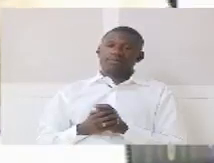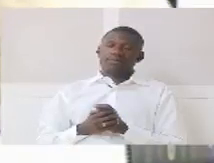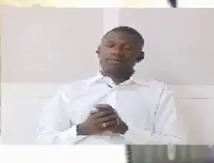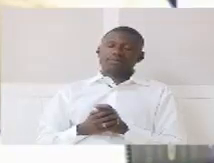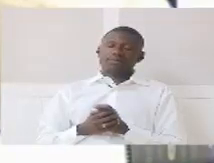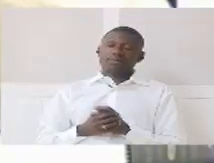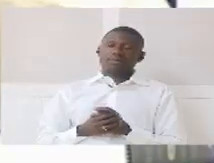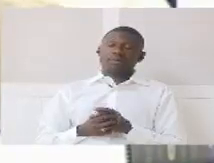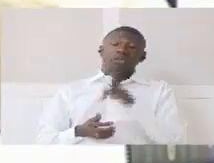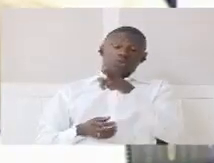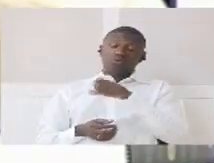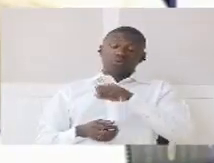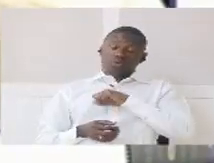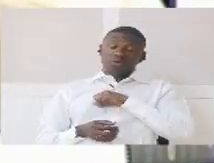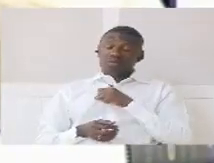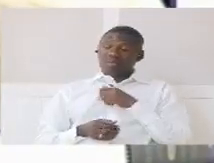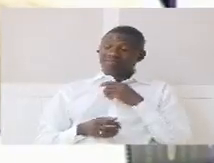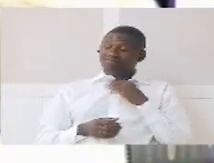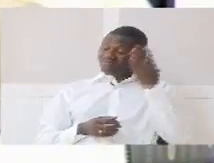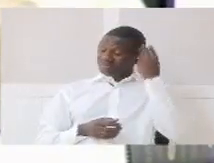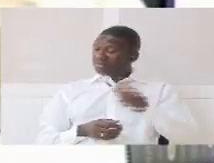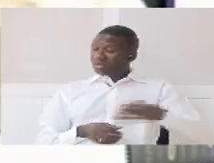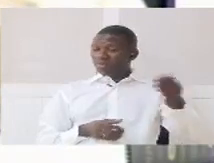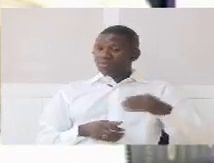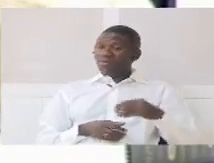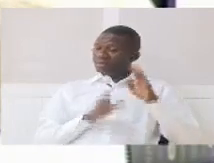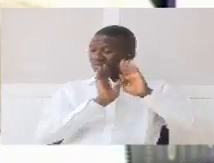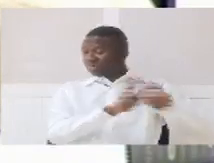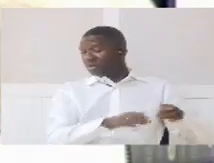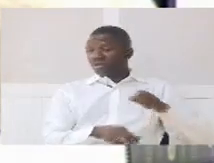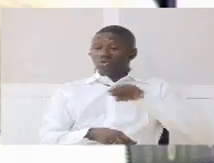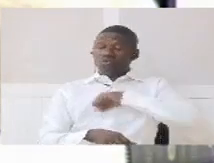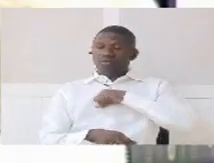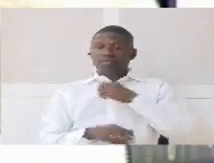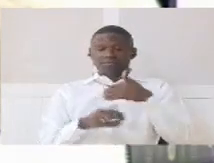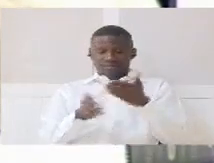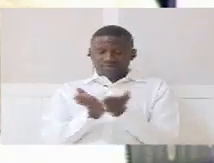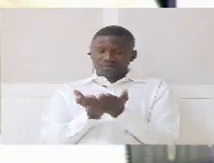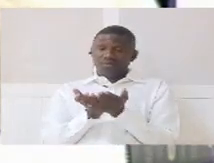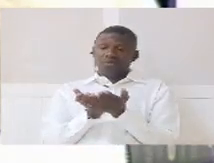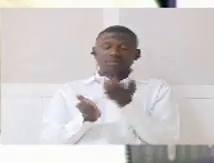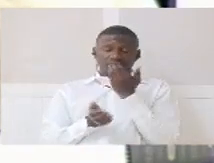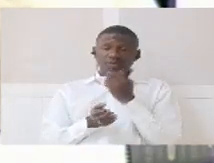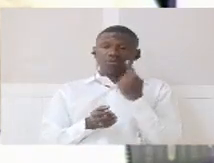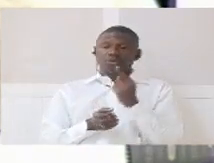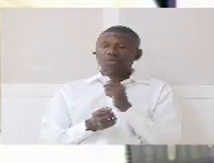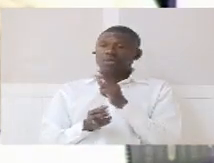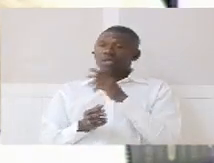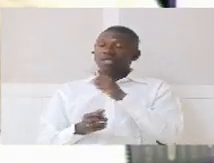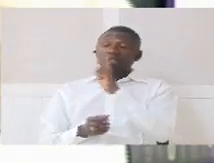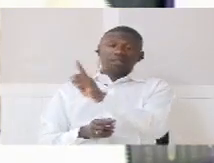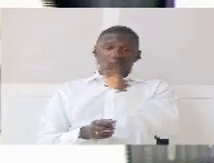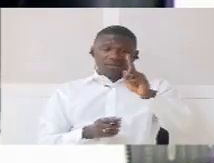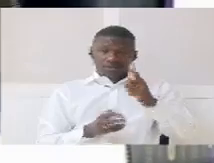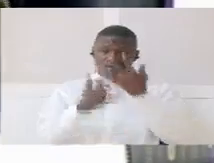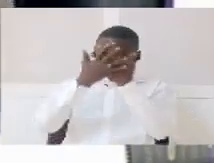cell, you will have to abandon your food, because cell, they know the number